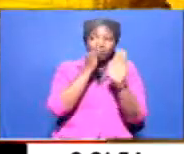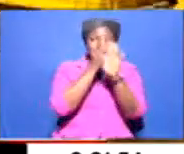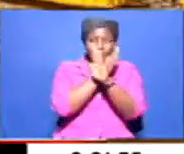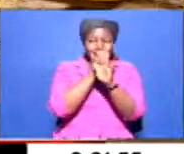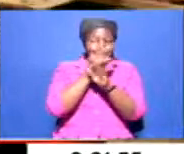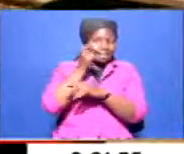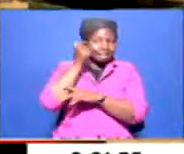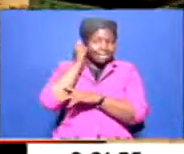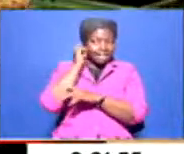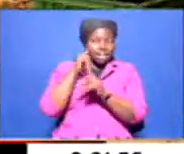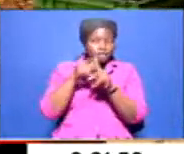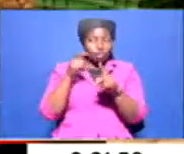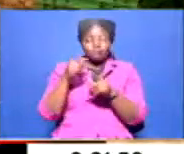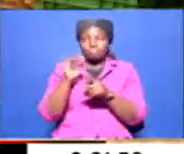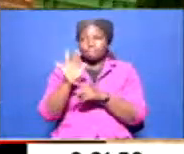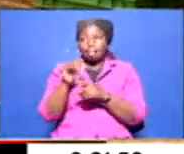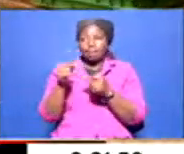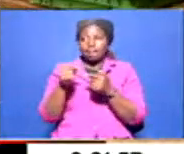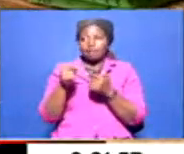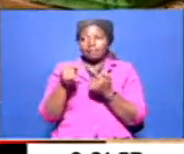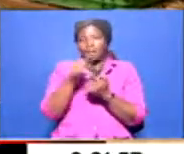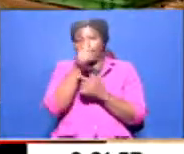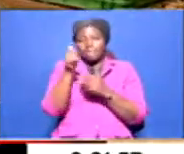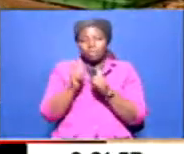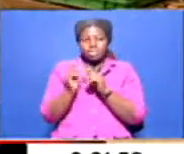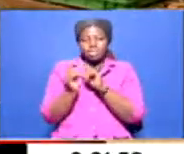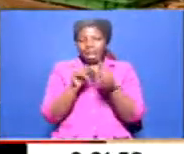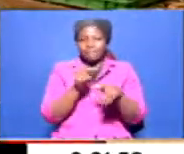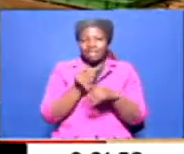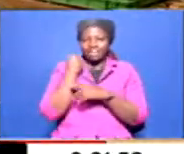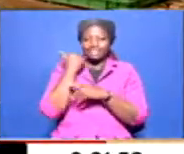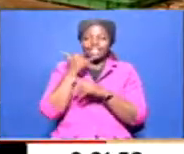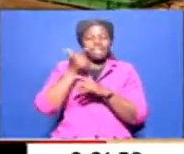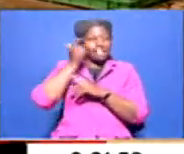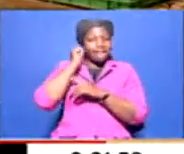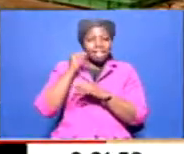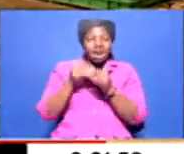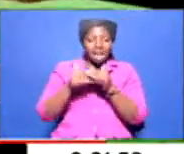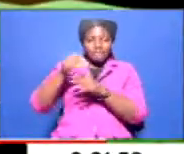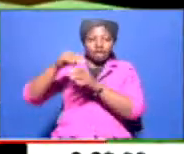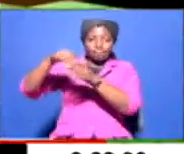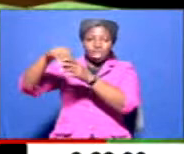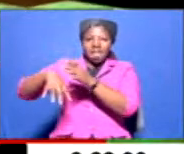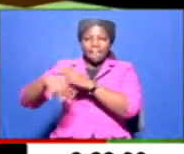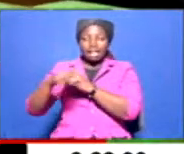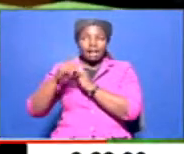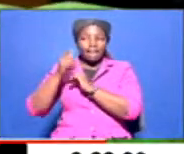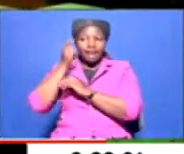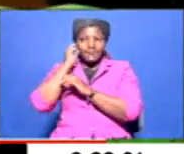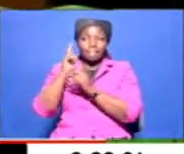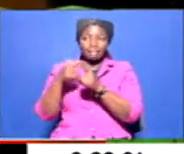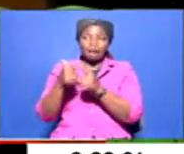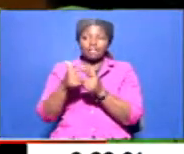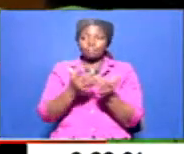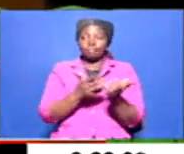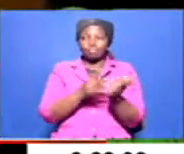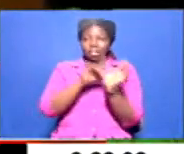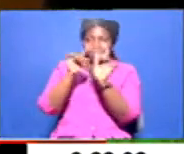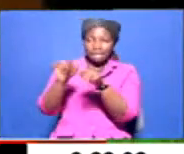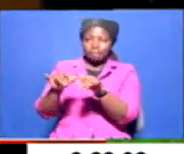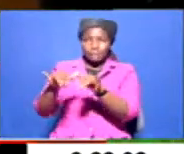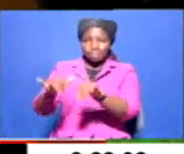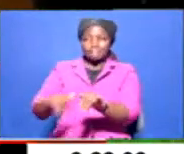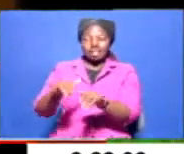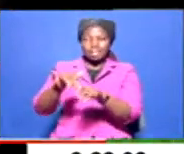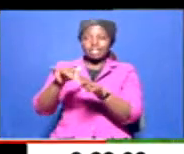predators. After they hatch, Now they become, this is the first, we call them instars. They stay here for, depends